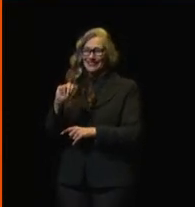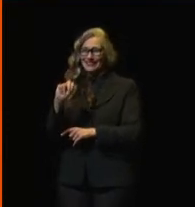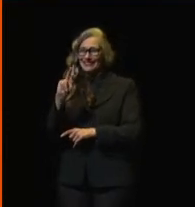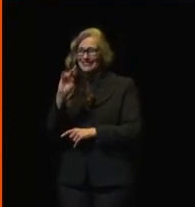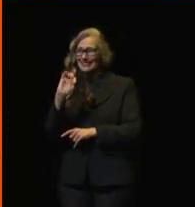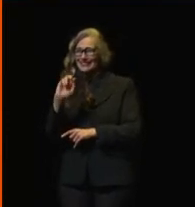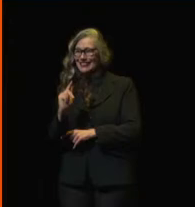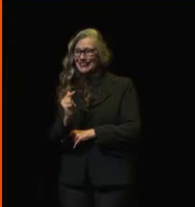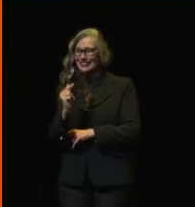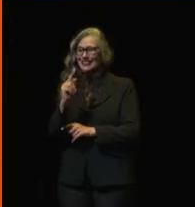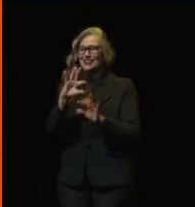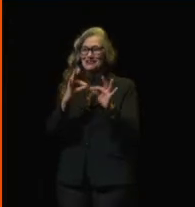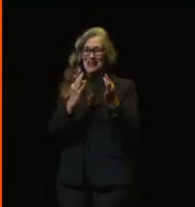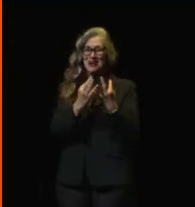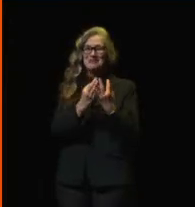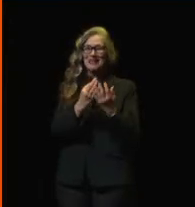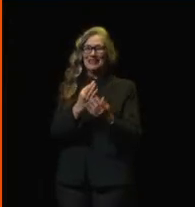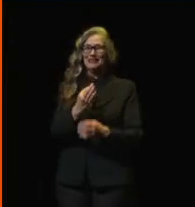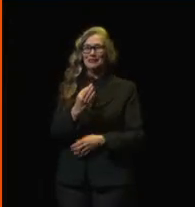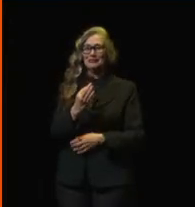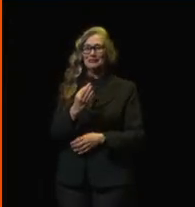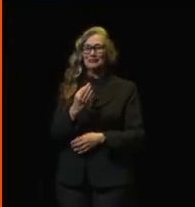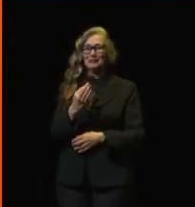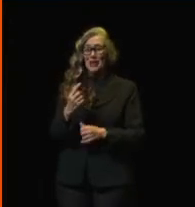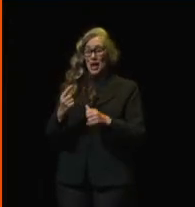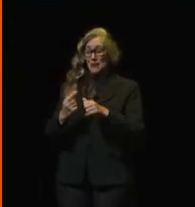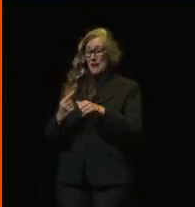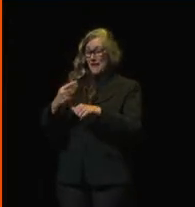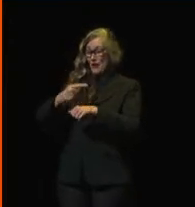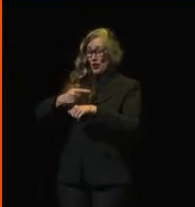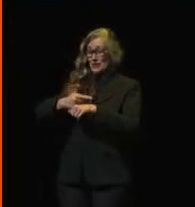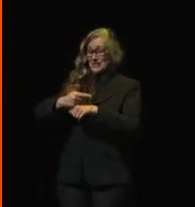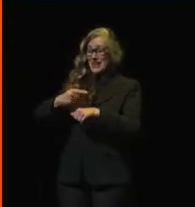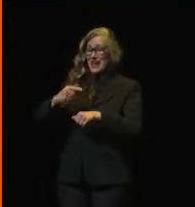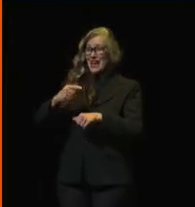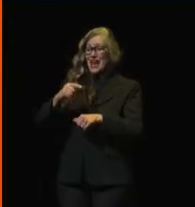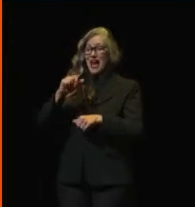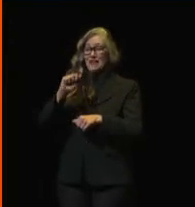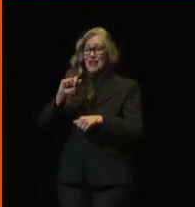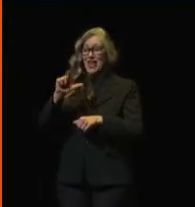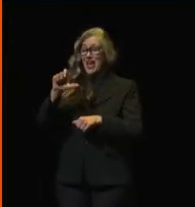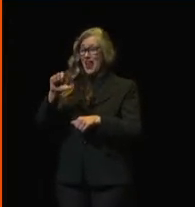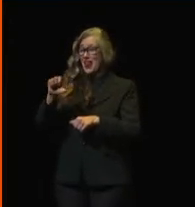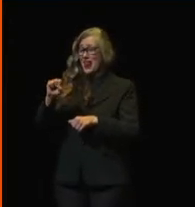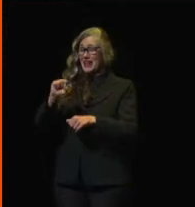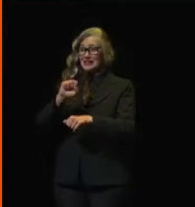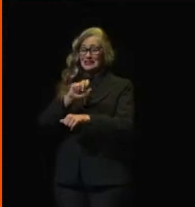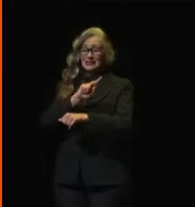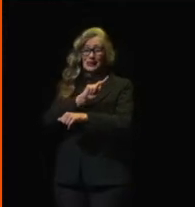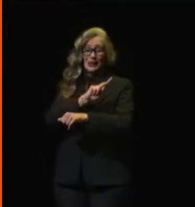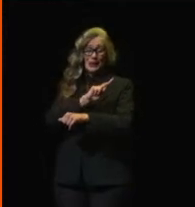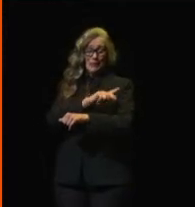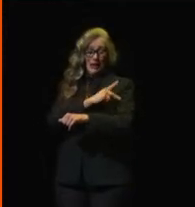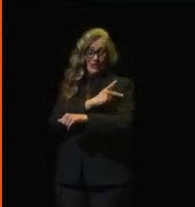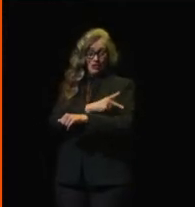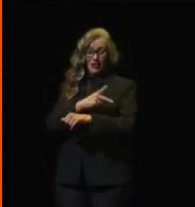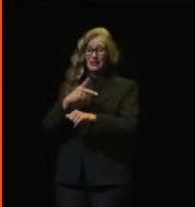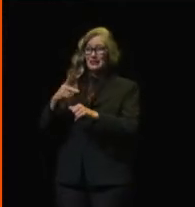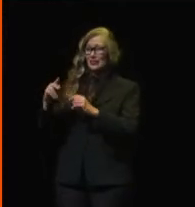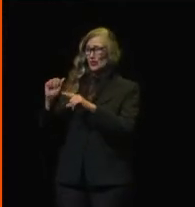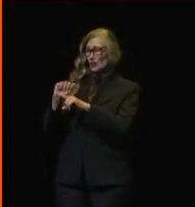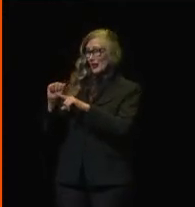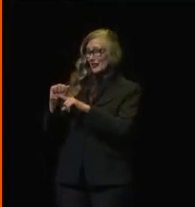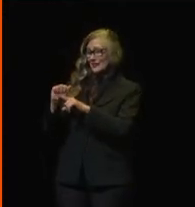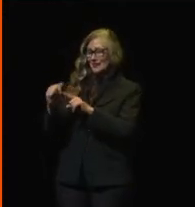and many of you. 3 days after my first ALS patient I cared for died, I met Ady. He and I